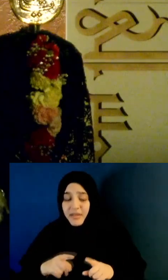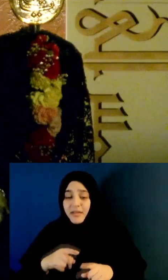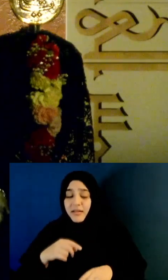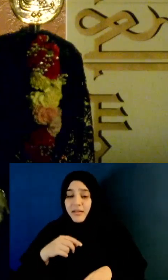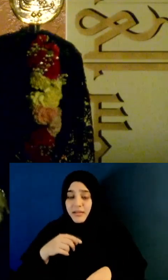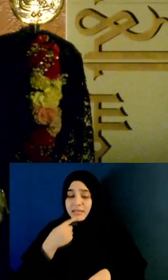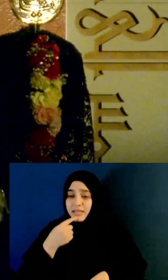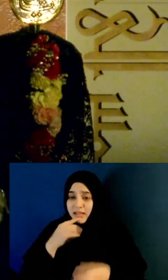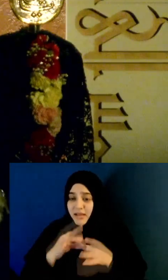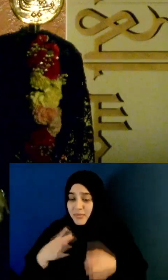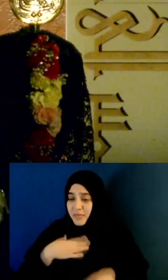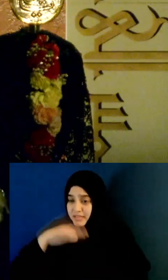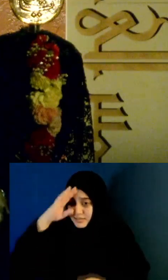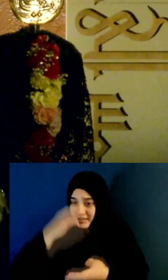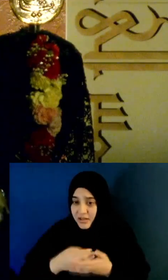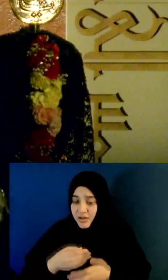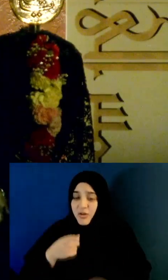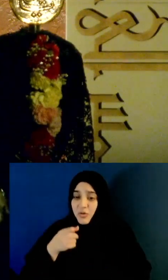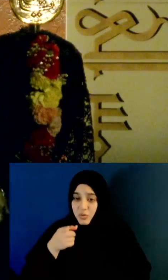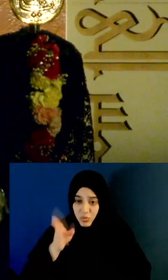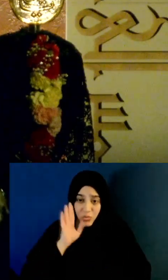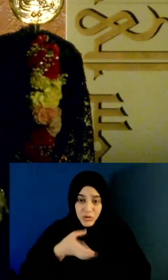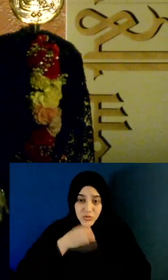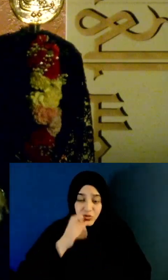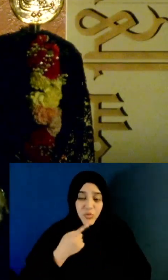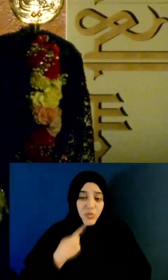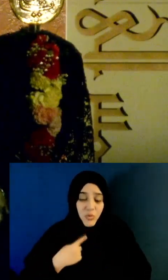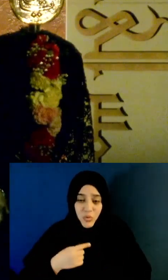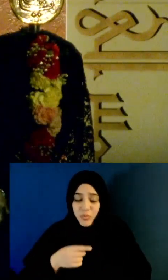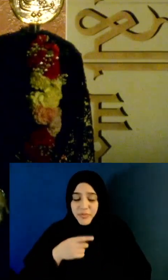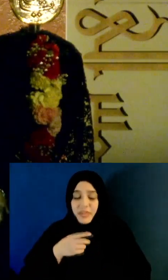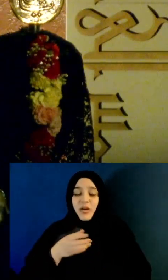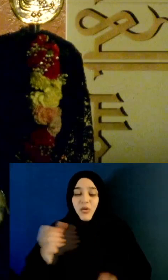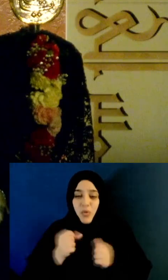water when your master will be fed from the syrup of death?